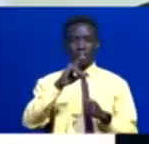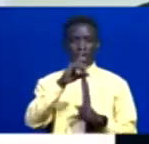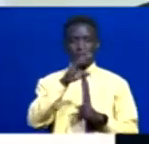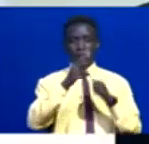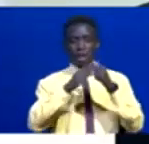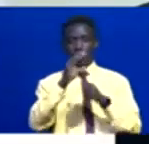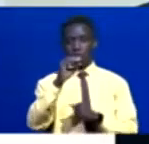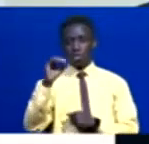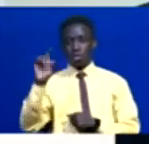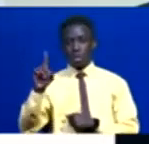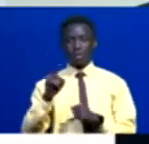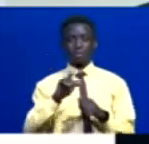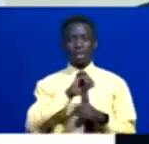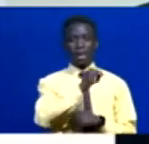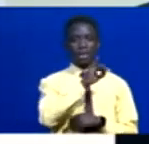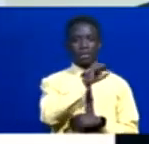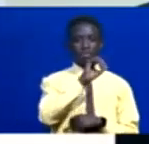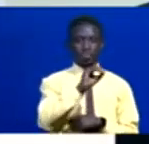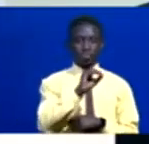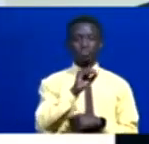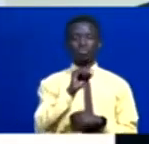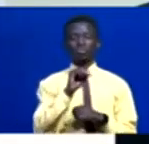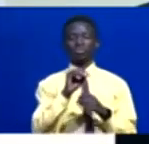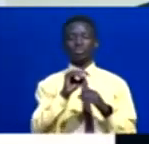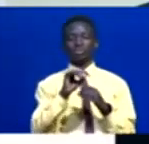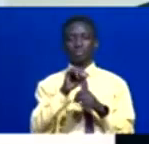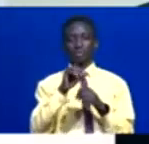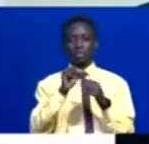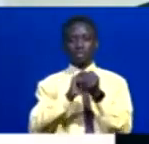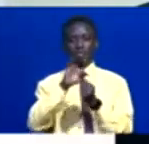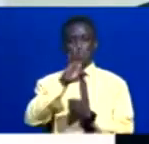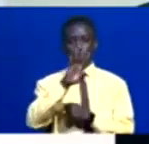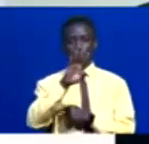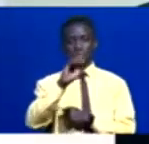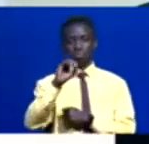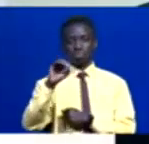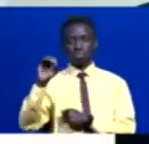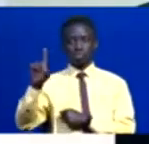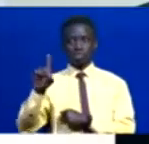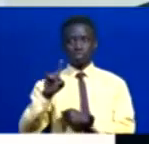ISO 14001, and the occupational health and safety management